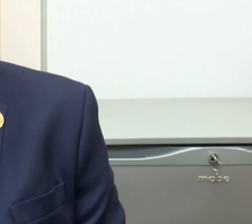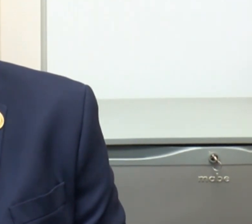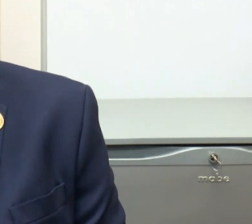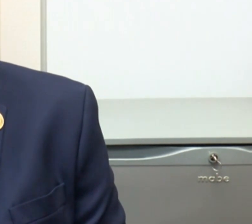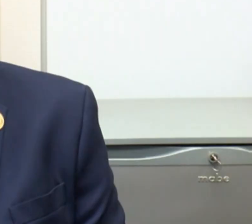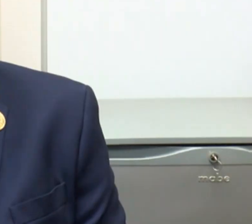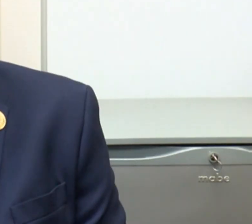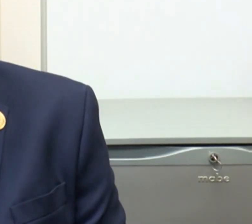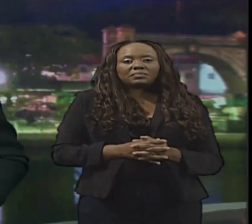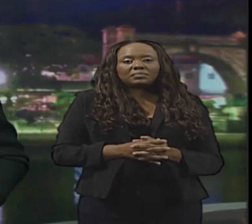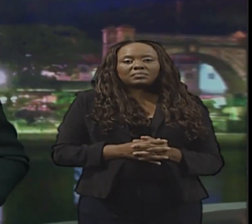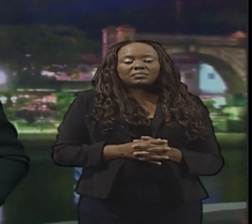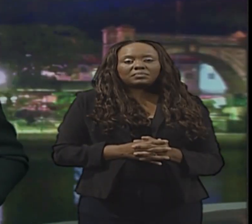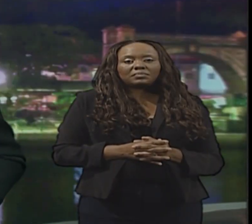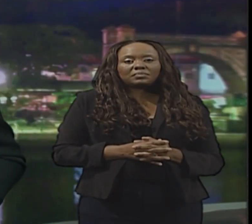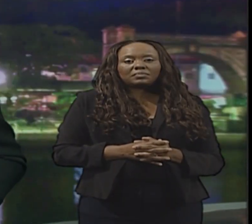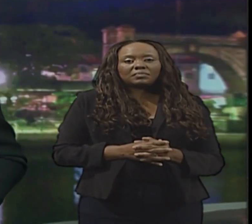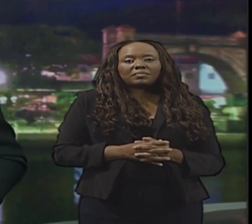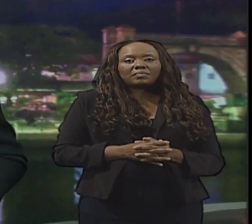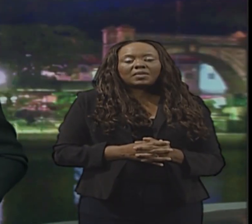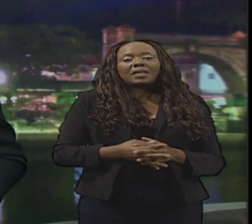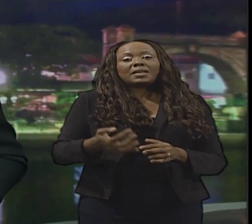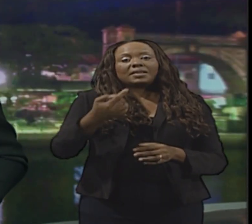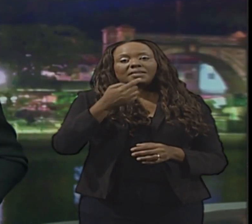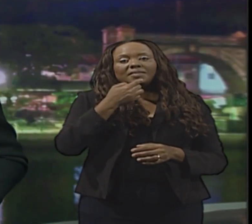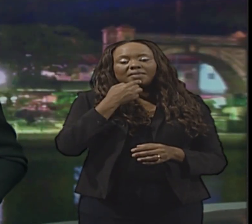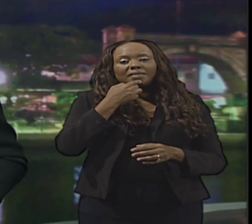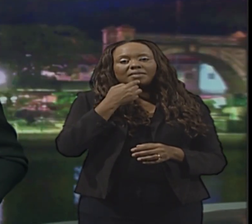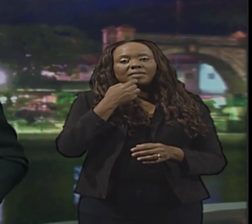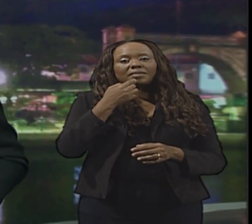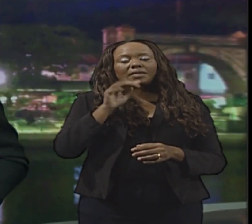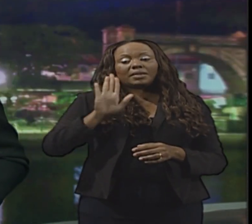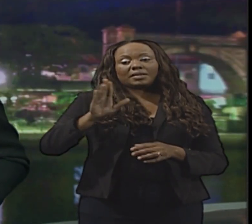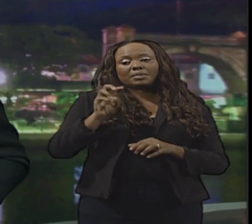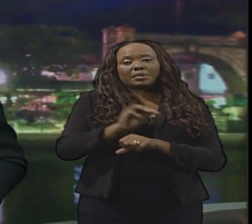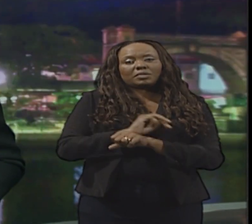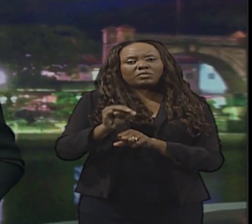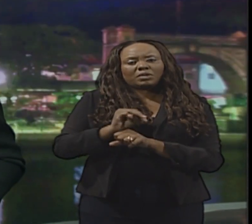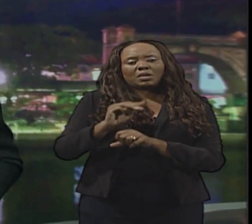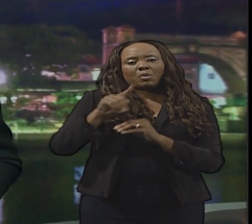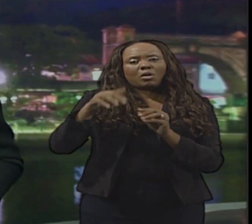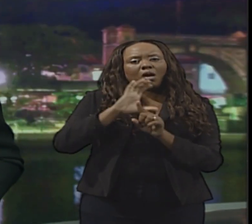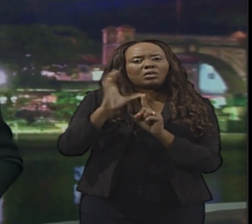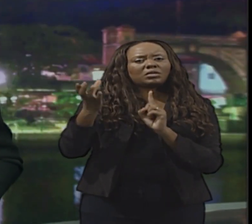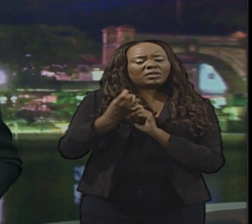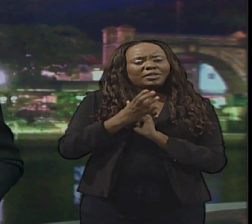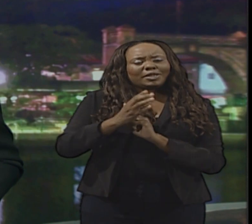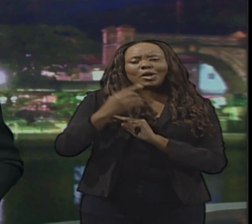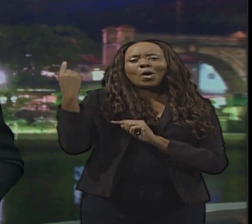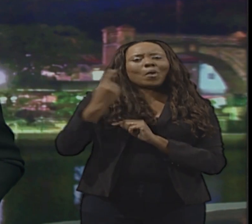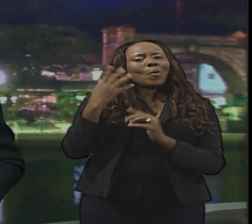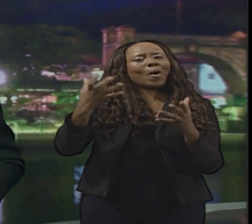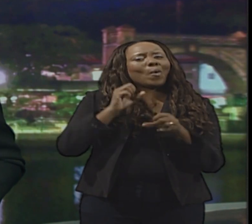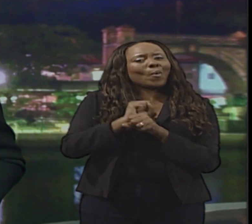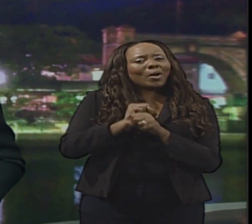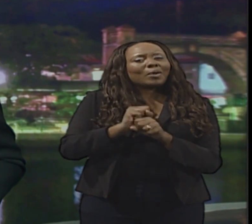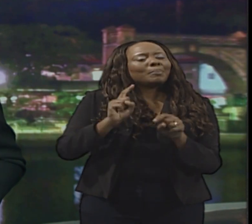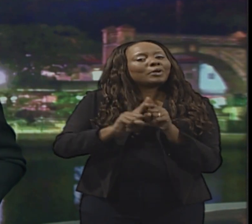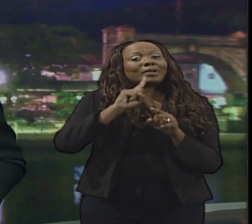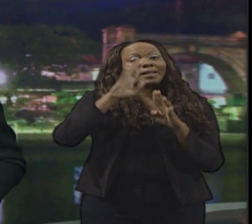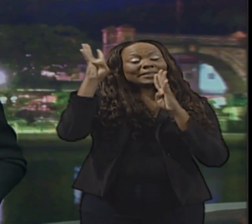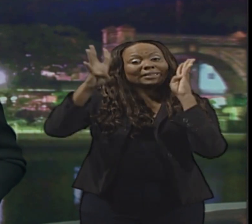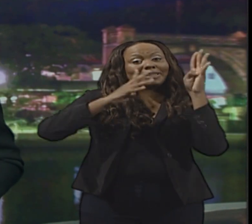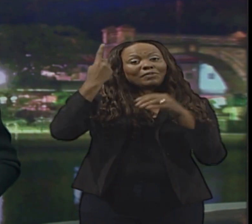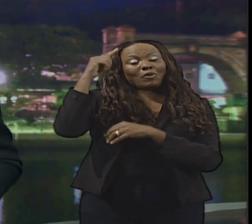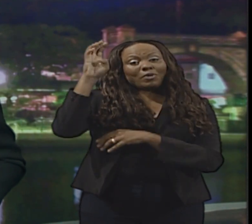in the future. Now, he says while the culture portfolio has always been a dream of his, he is very excited about what he can do in